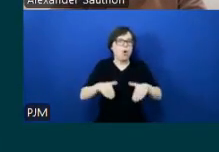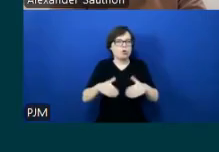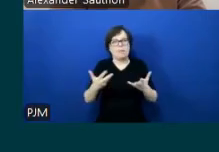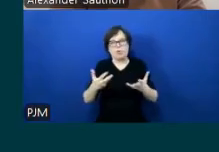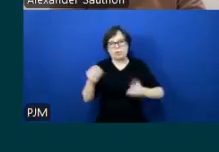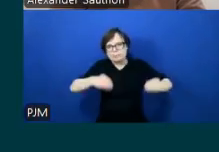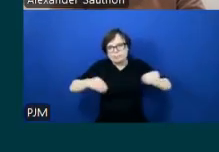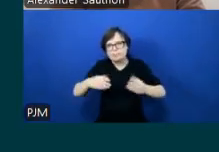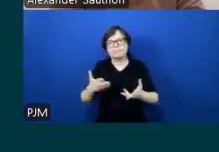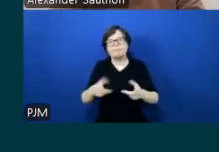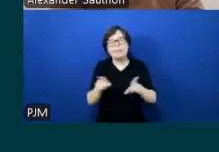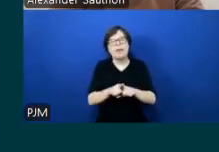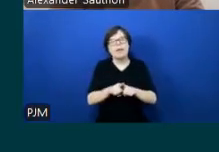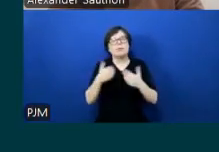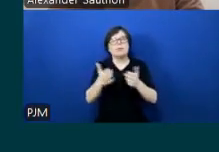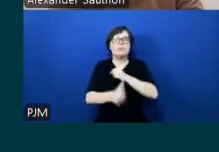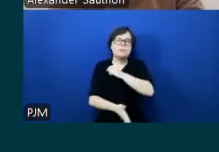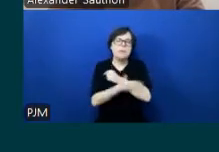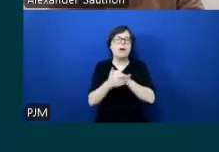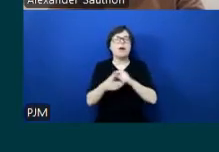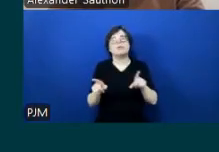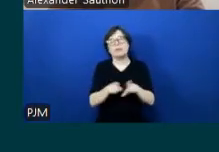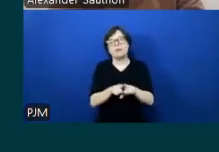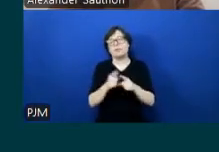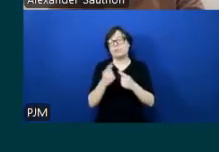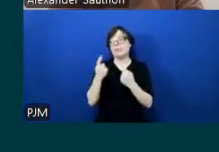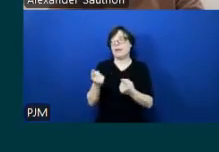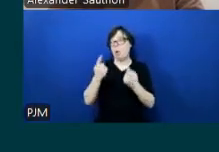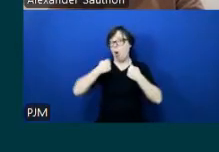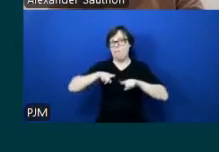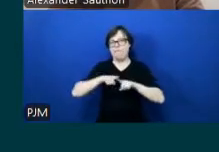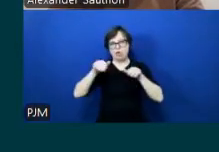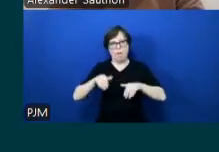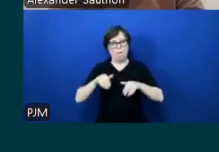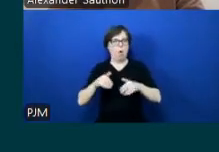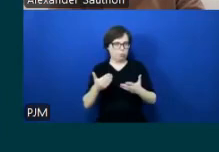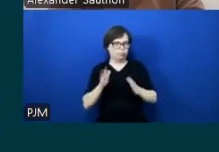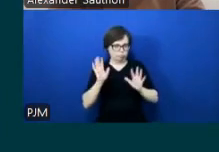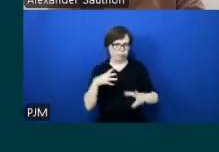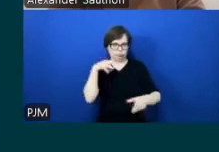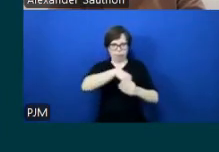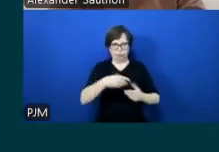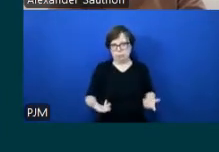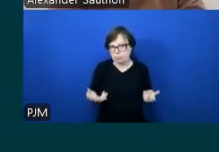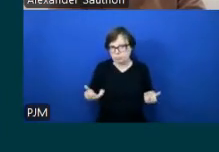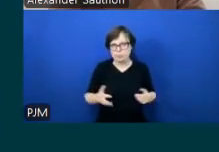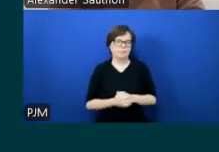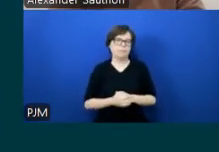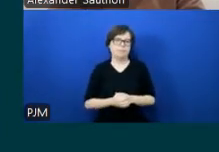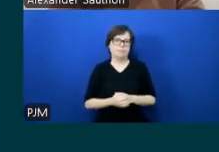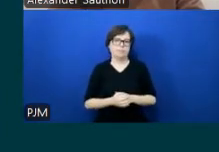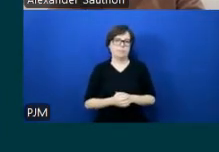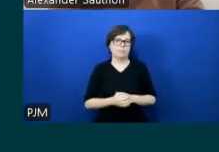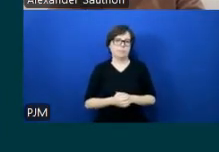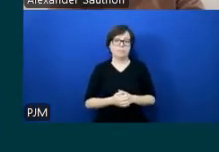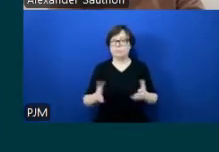support and the engagement also of citizens. And as I said, in Switzerland, this is today a currently rapidly